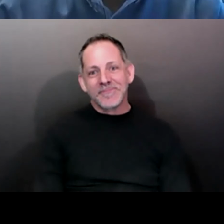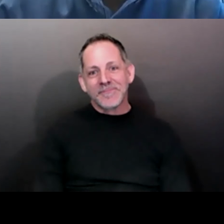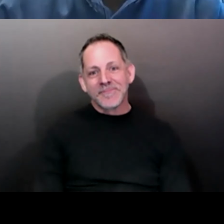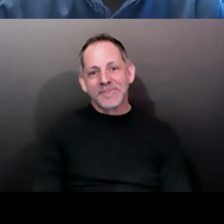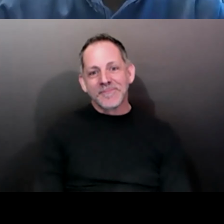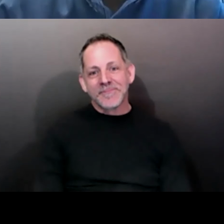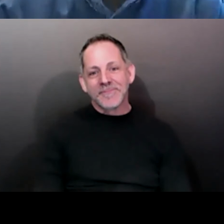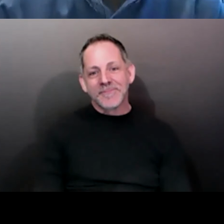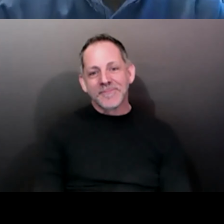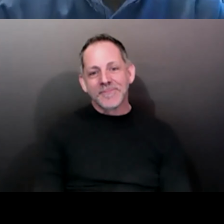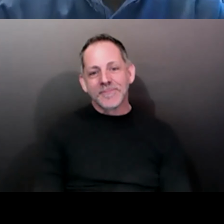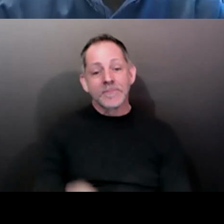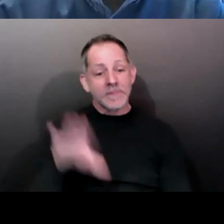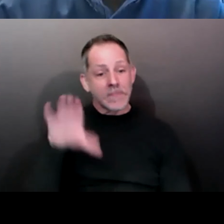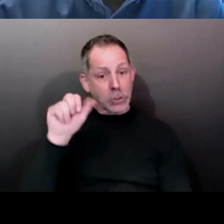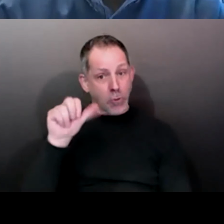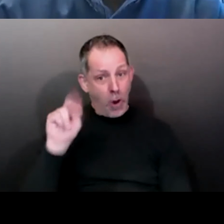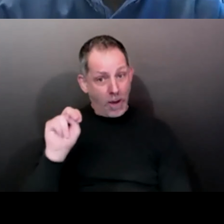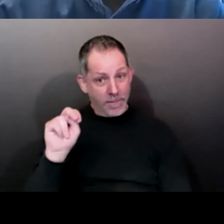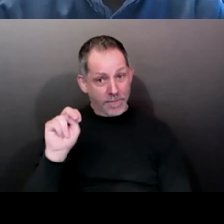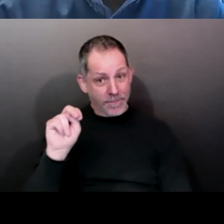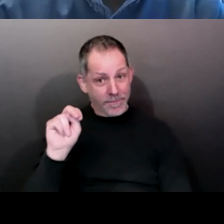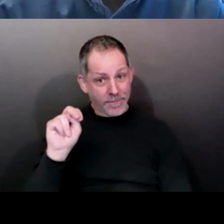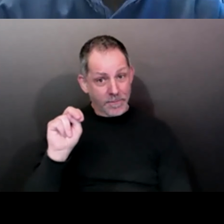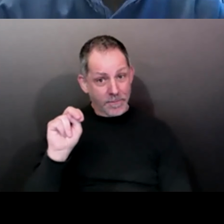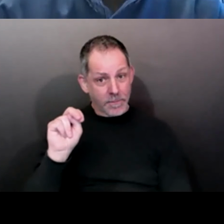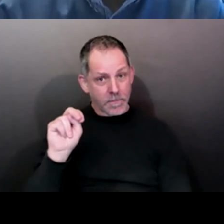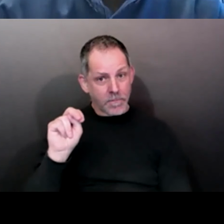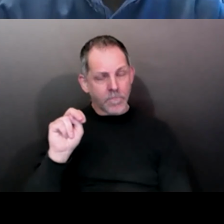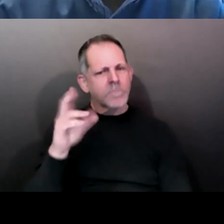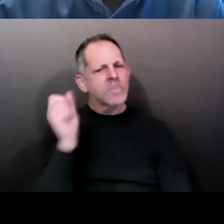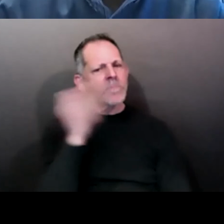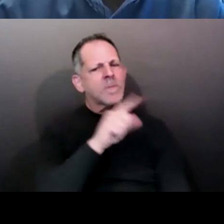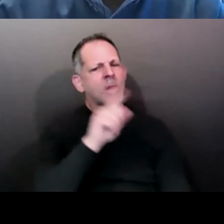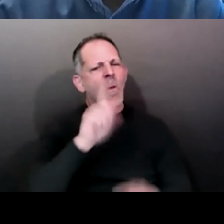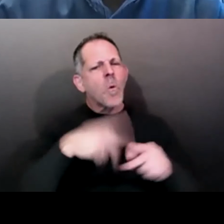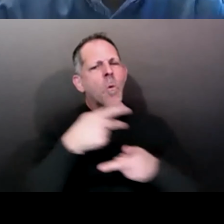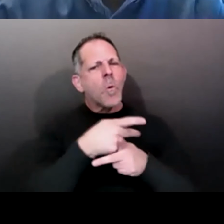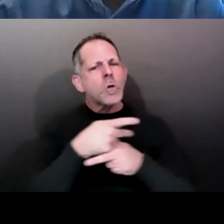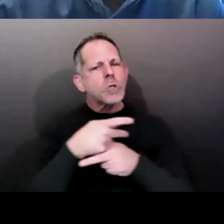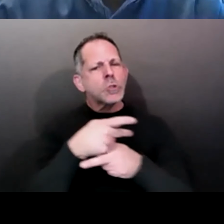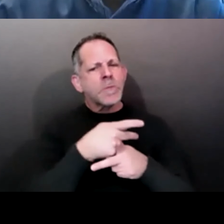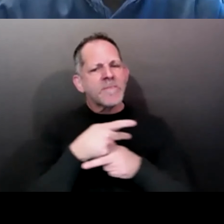does Snohomish Health District have over the distribution of vaccines to